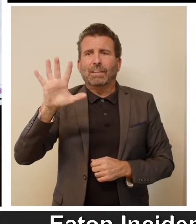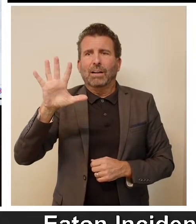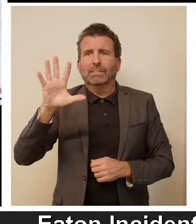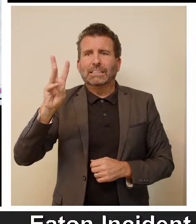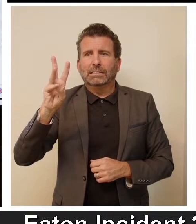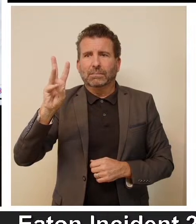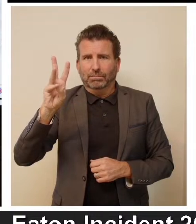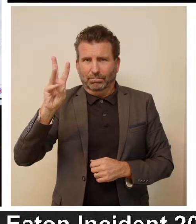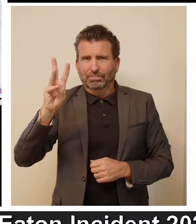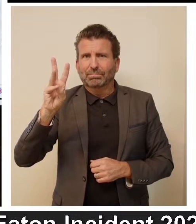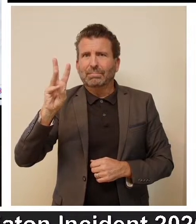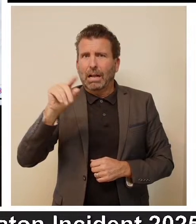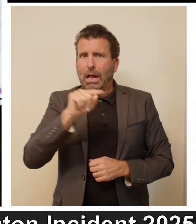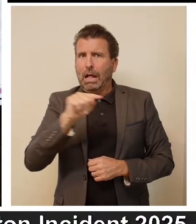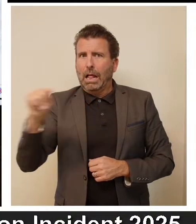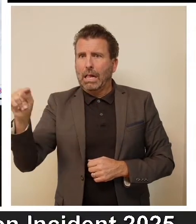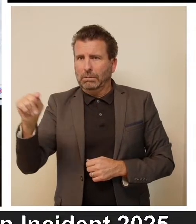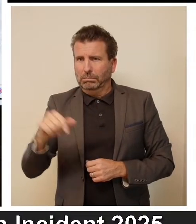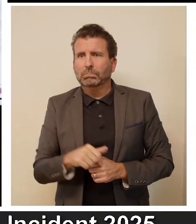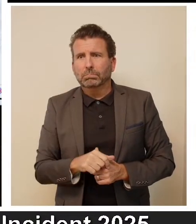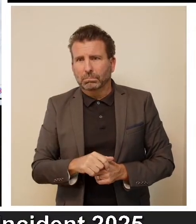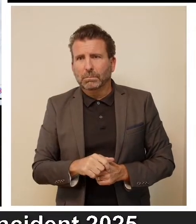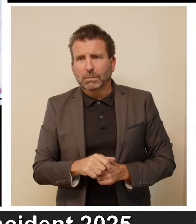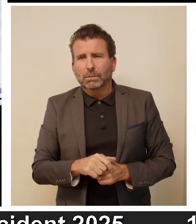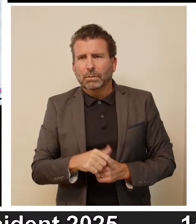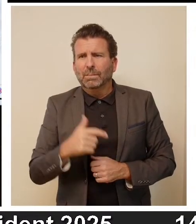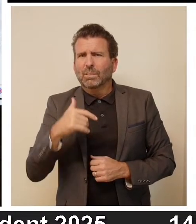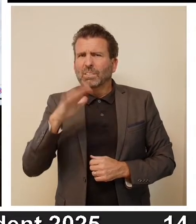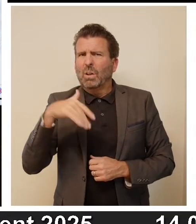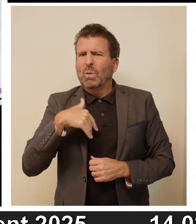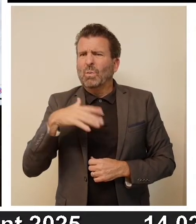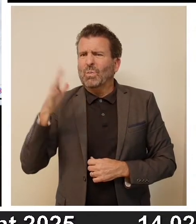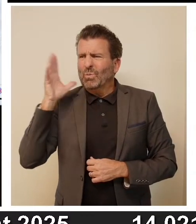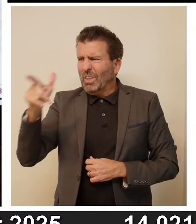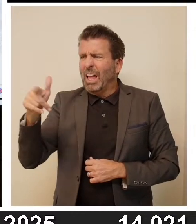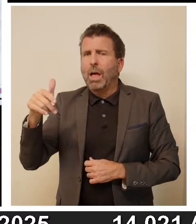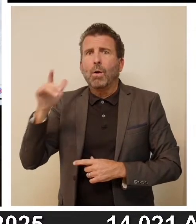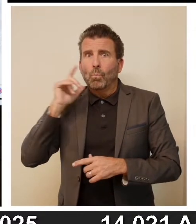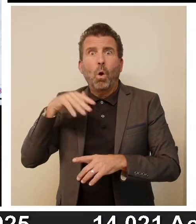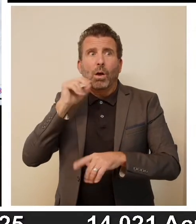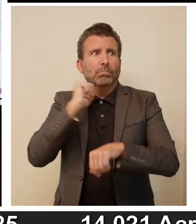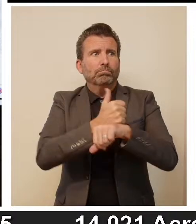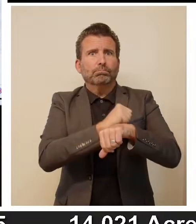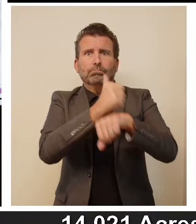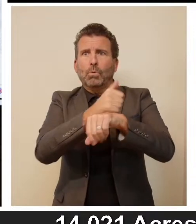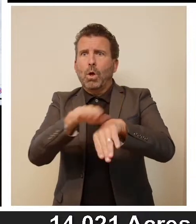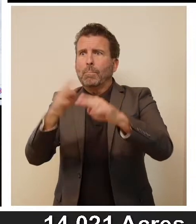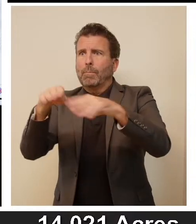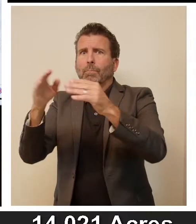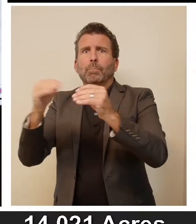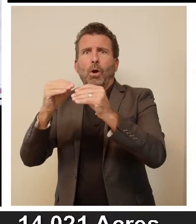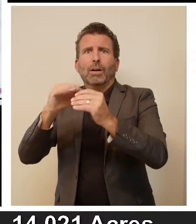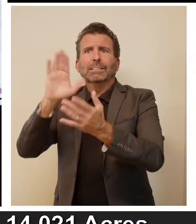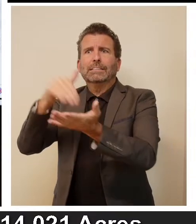We are planning to open additional disaster recovery centers. You can find